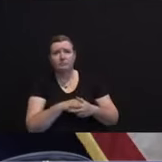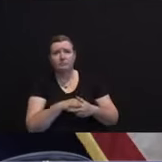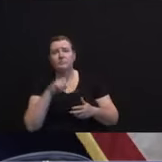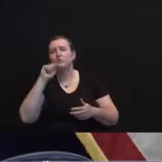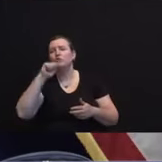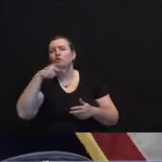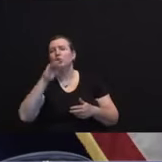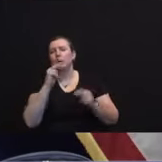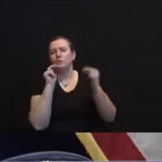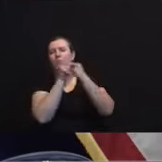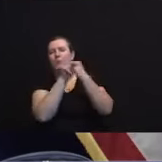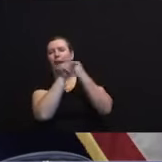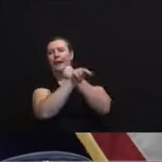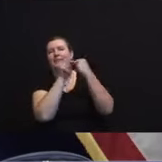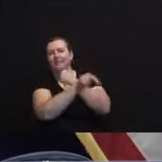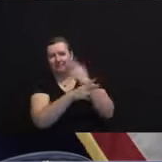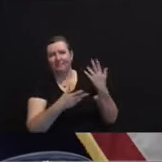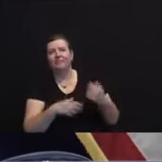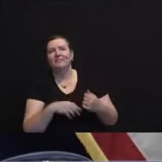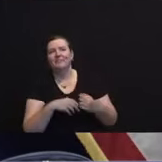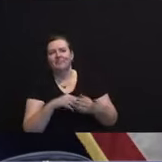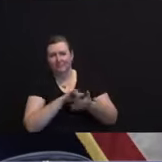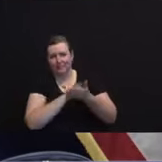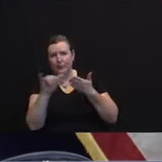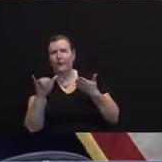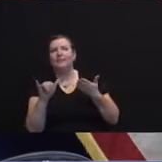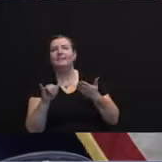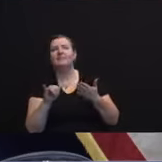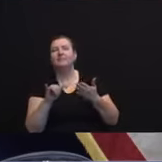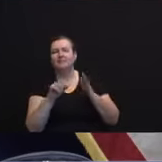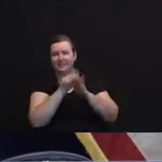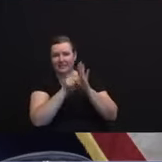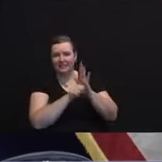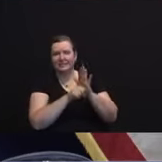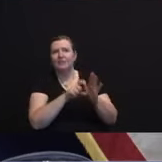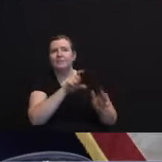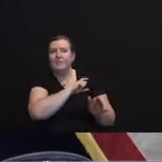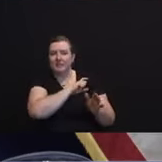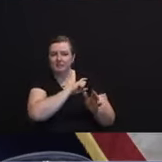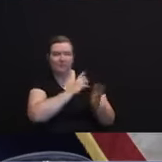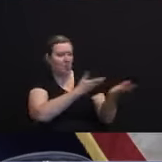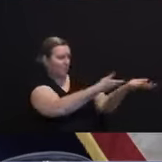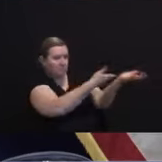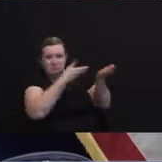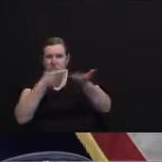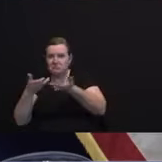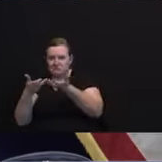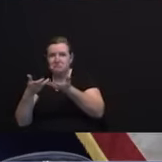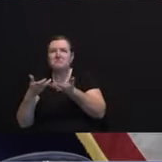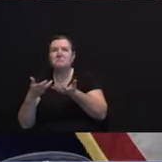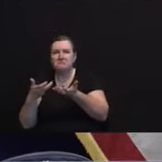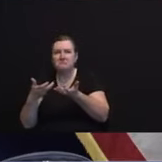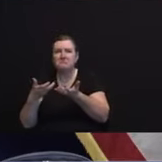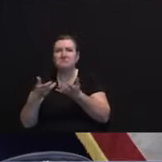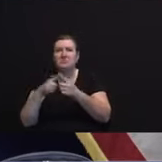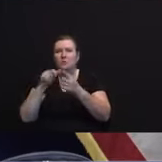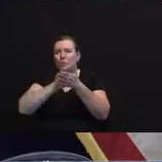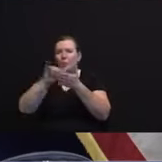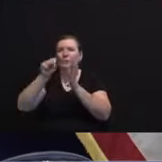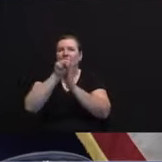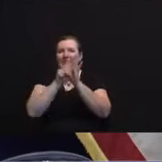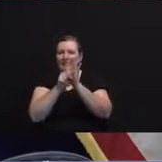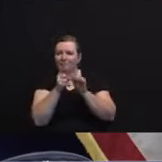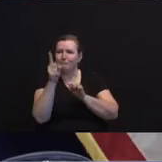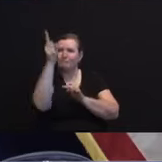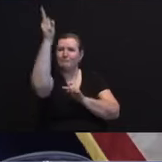Police, who took him up into New York. So it was just our honor in a time, like I said, when we